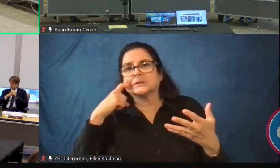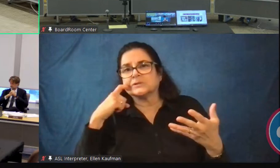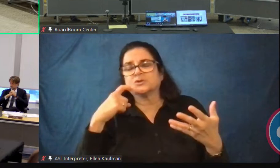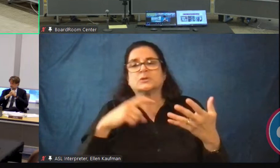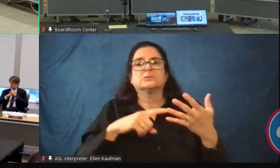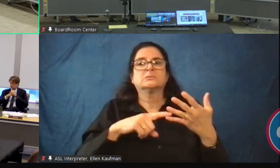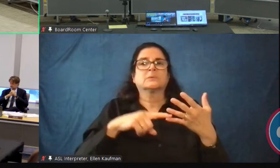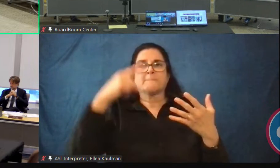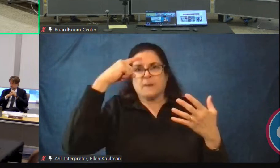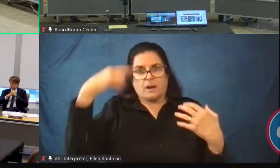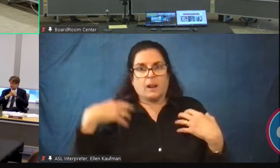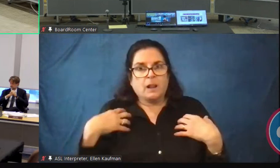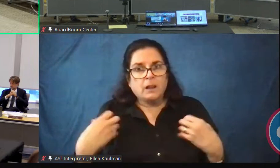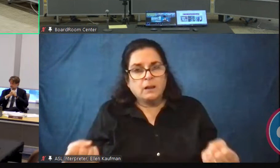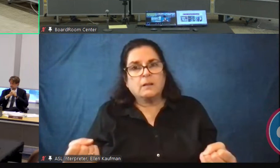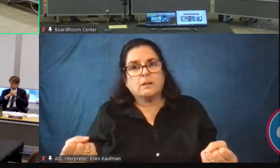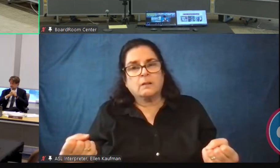guns.